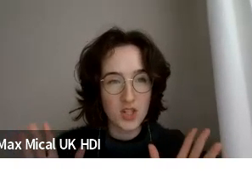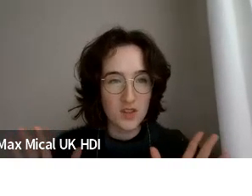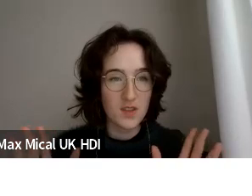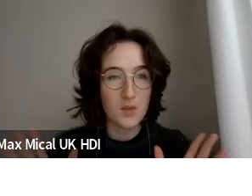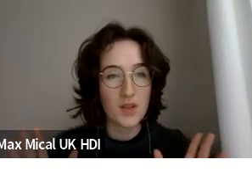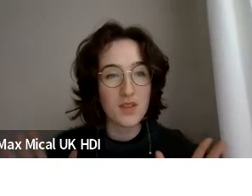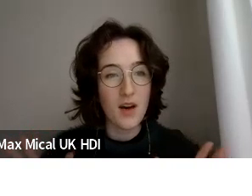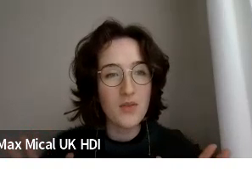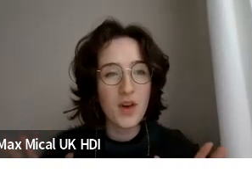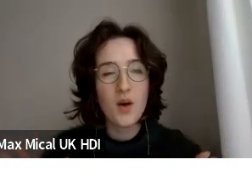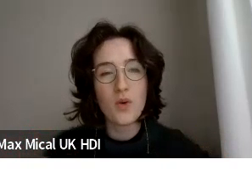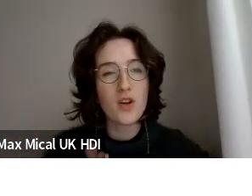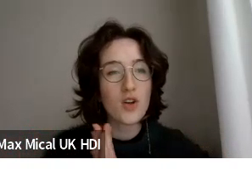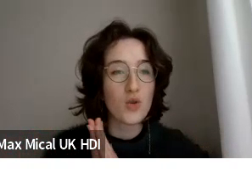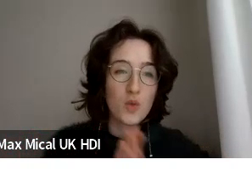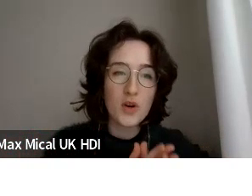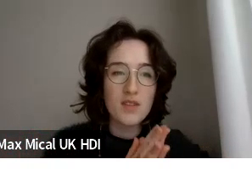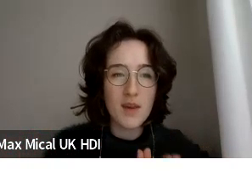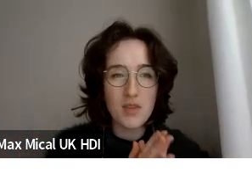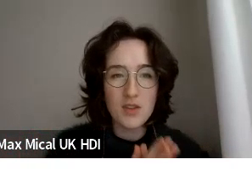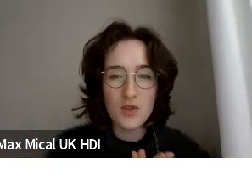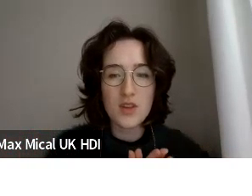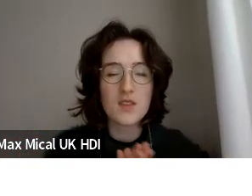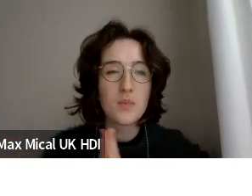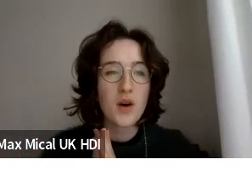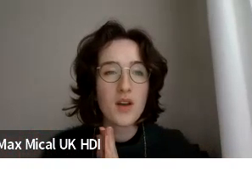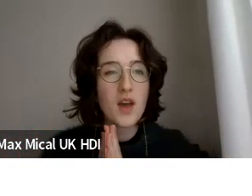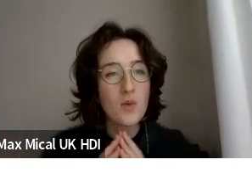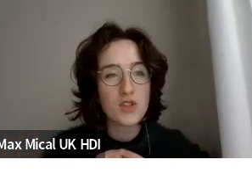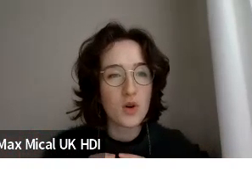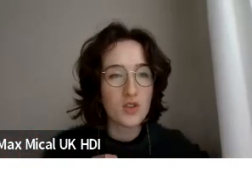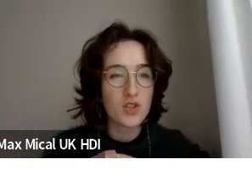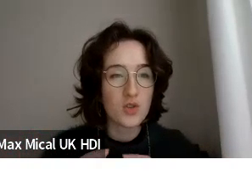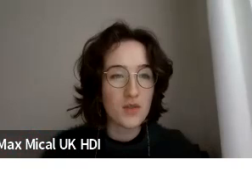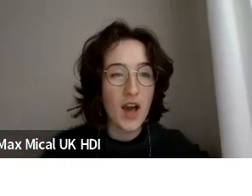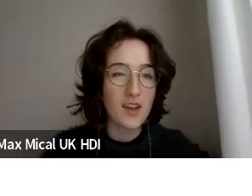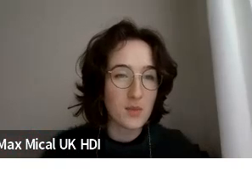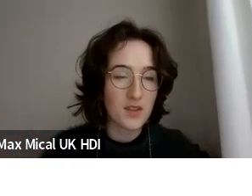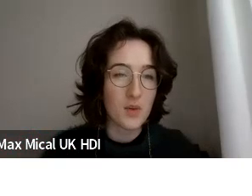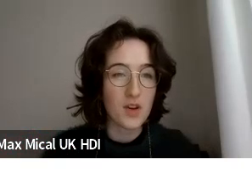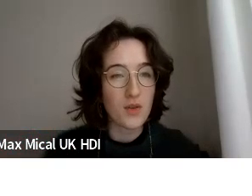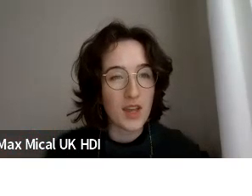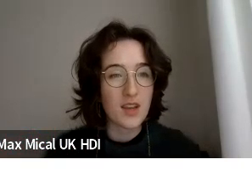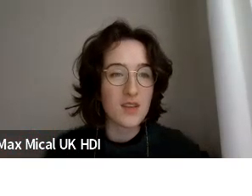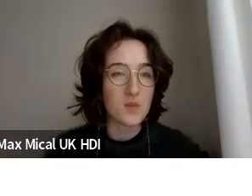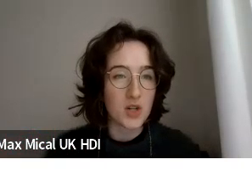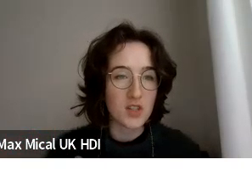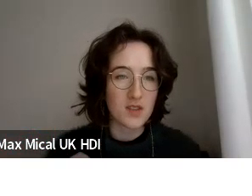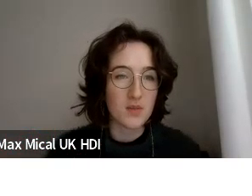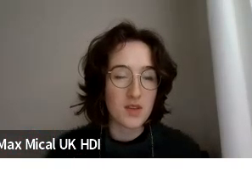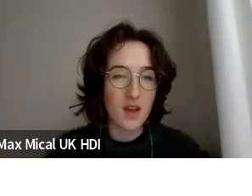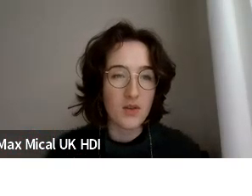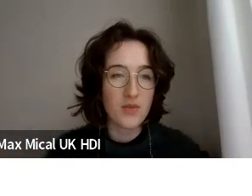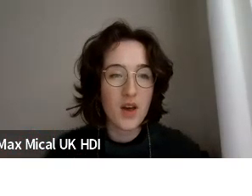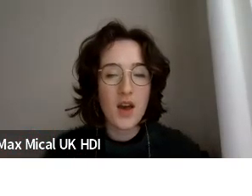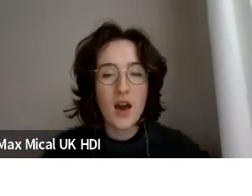the Smartsheet system itself. We're not going to go super in depth into this, but we just wanted to show you several aspects that were created in the Smartsheet